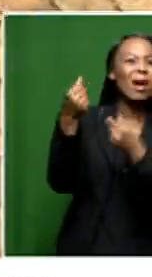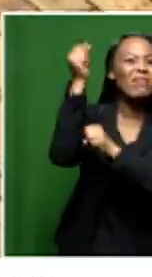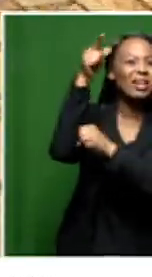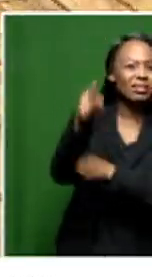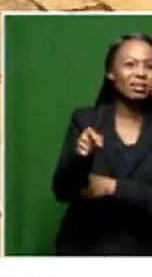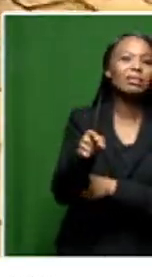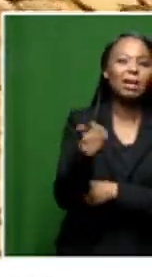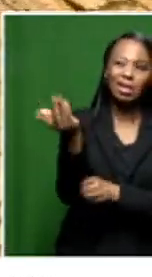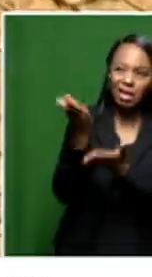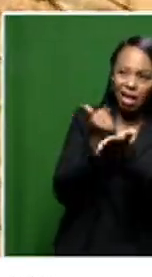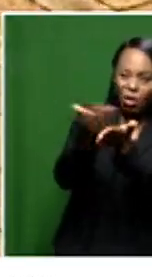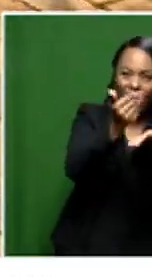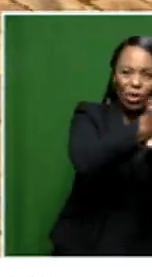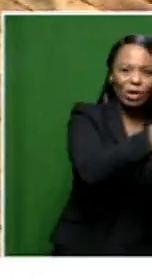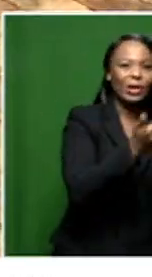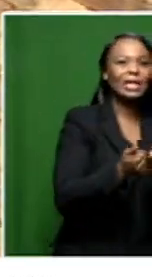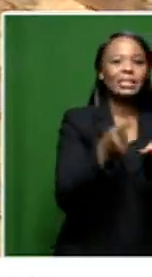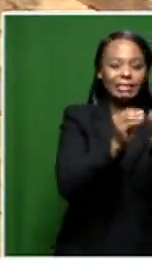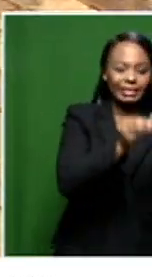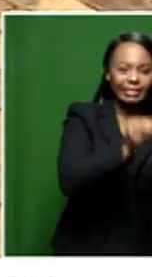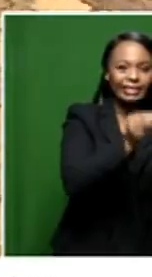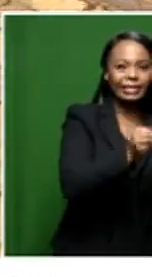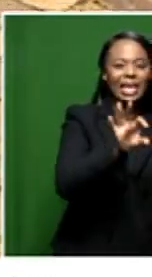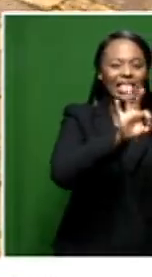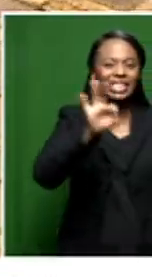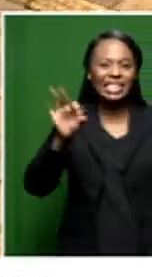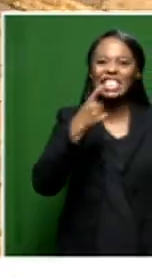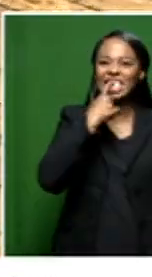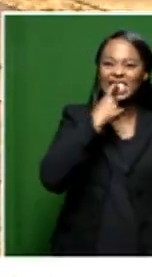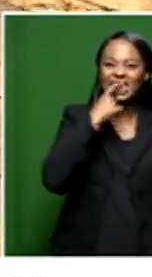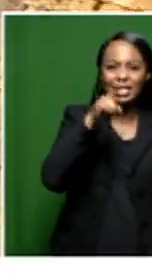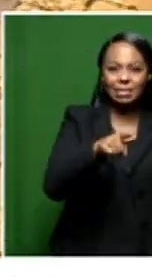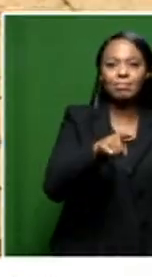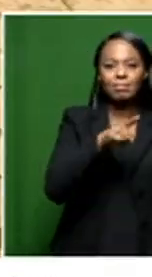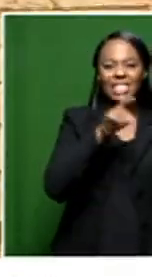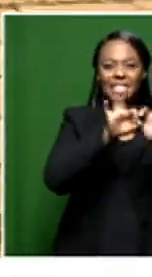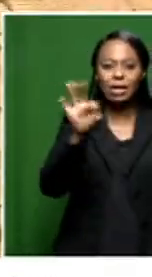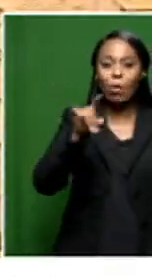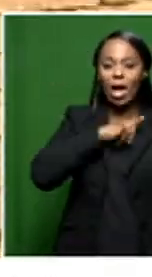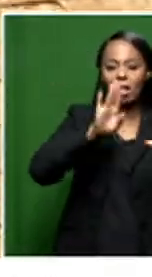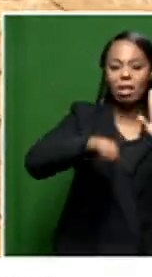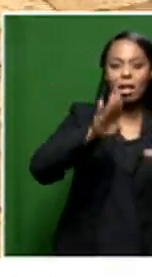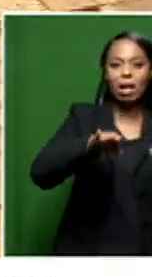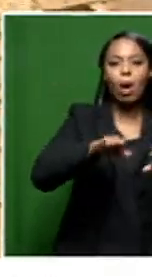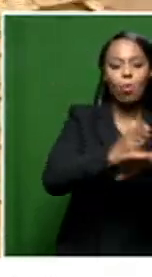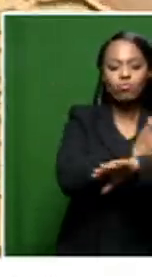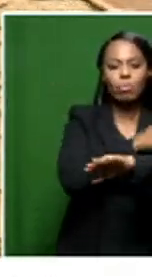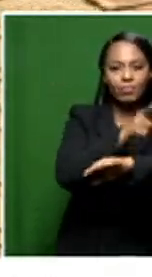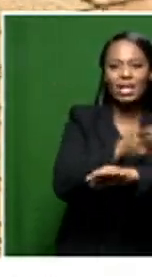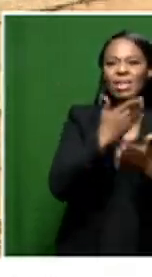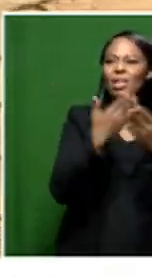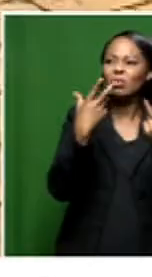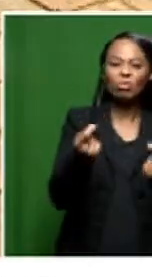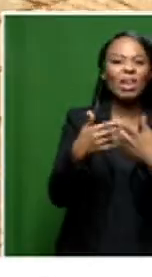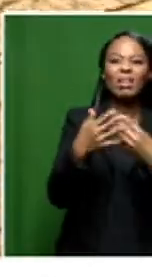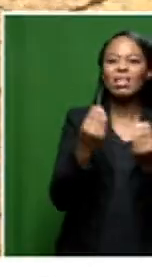very robust, using plywood and welded parts using steel. So if anything was to break, which I doubt, you can repair it basically anywhere in the world, because